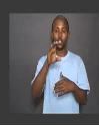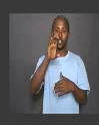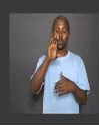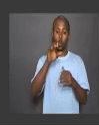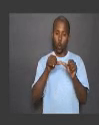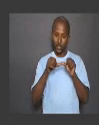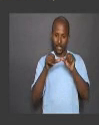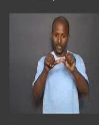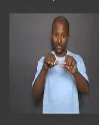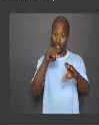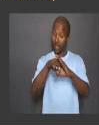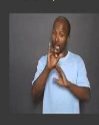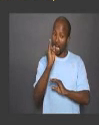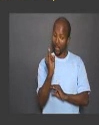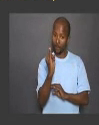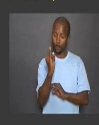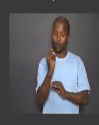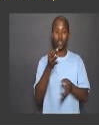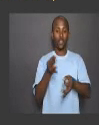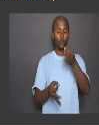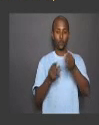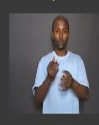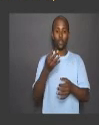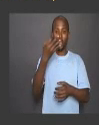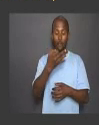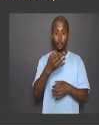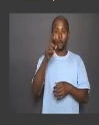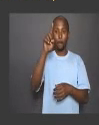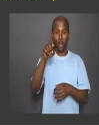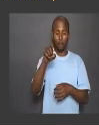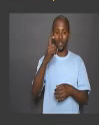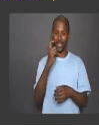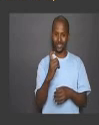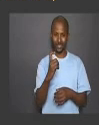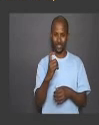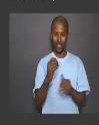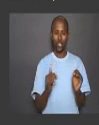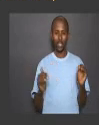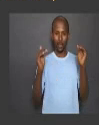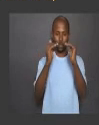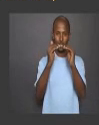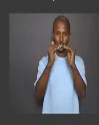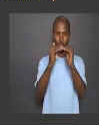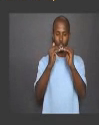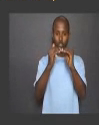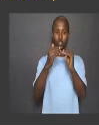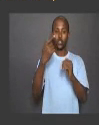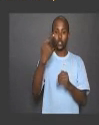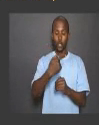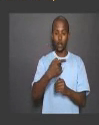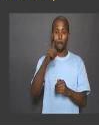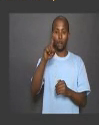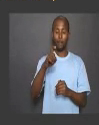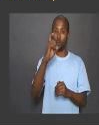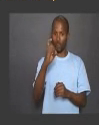on I. If f prime of x equals g prime